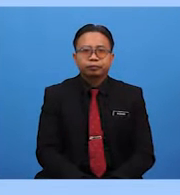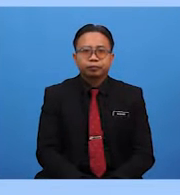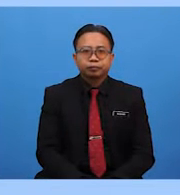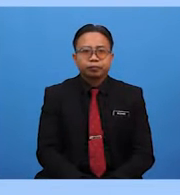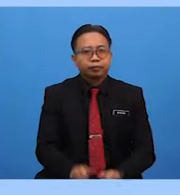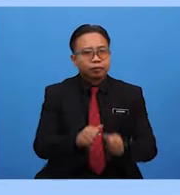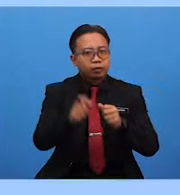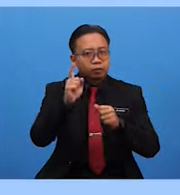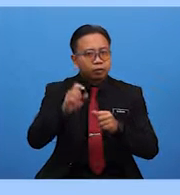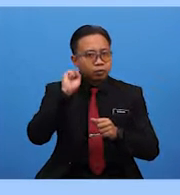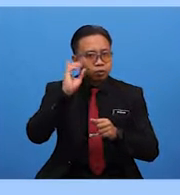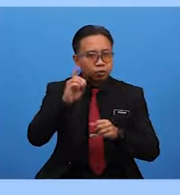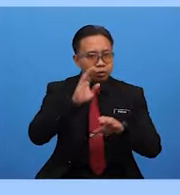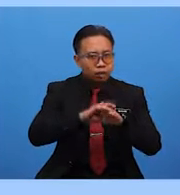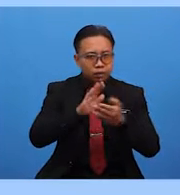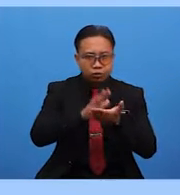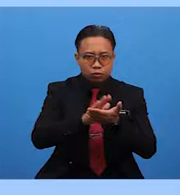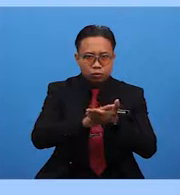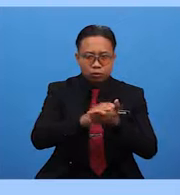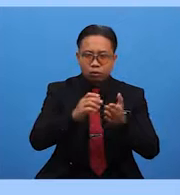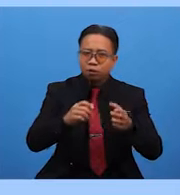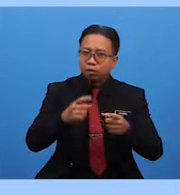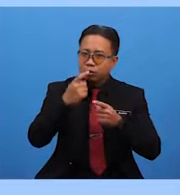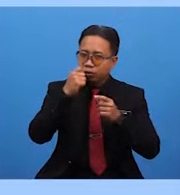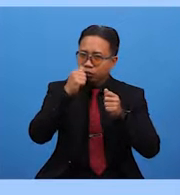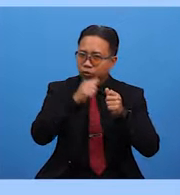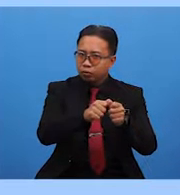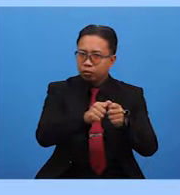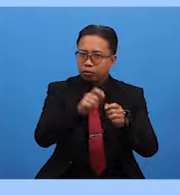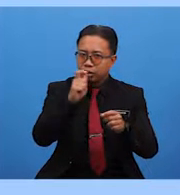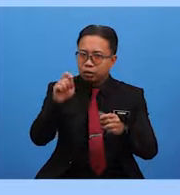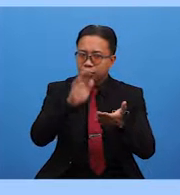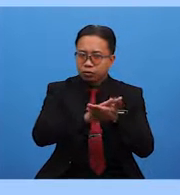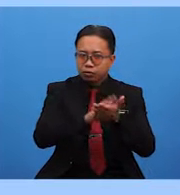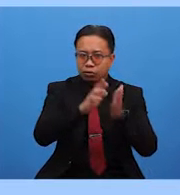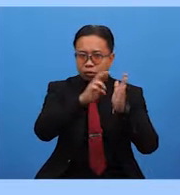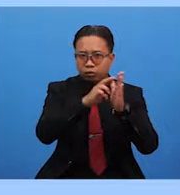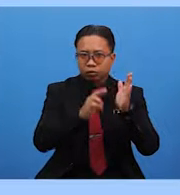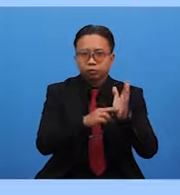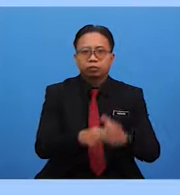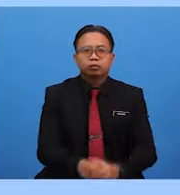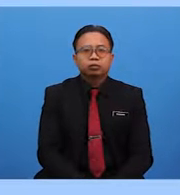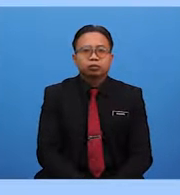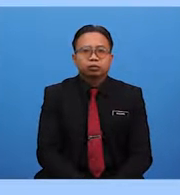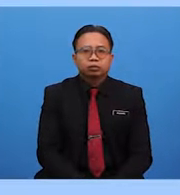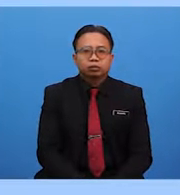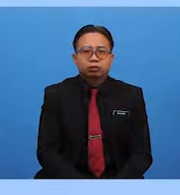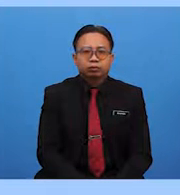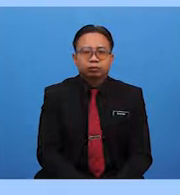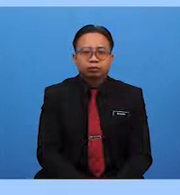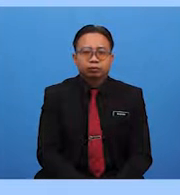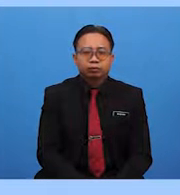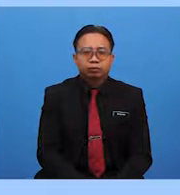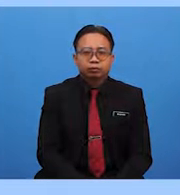Everyone should at school obey the school rule. Which one is correct?